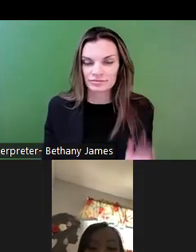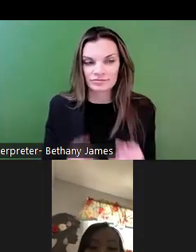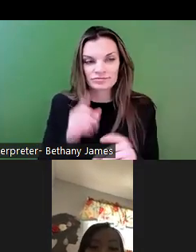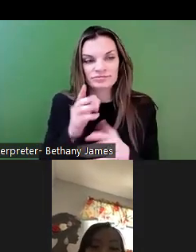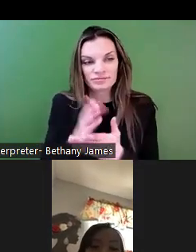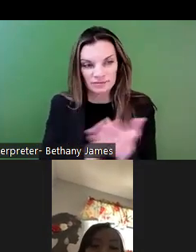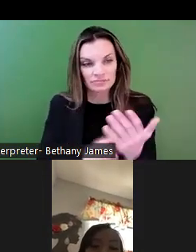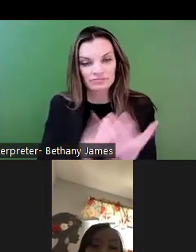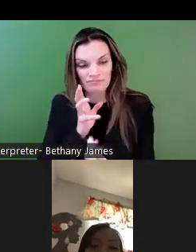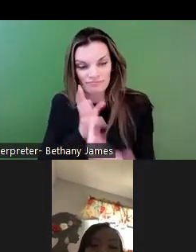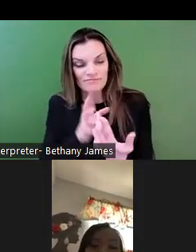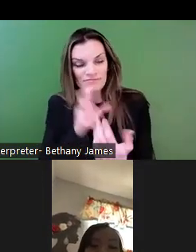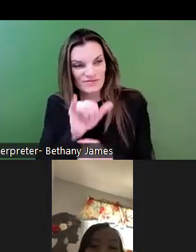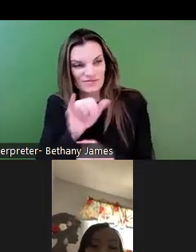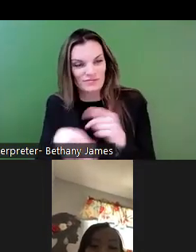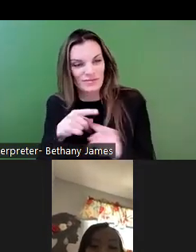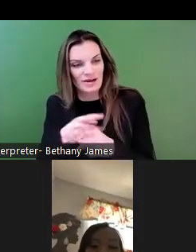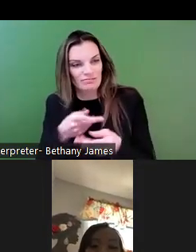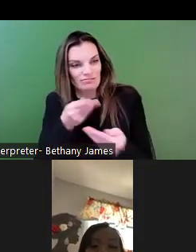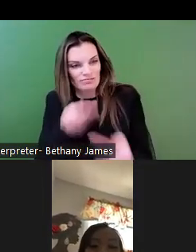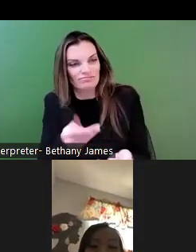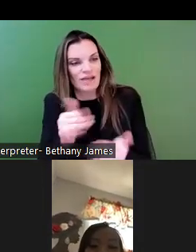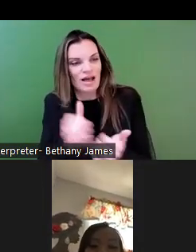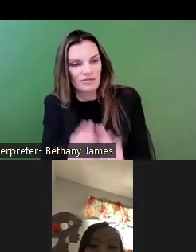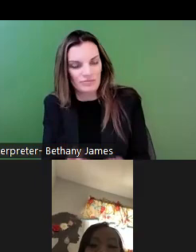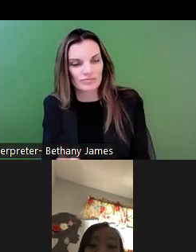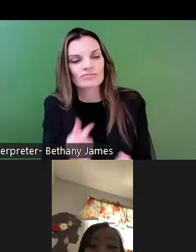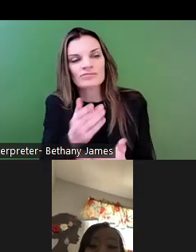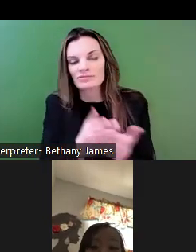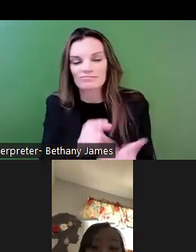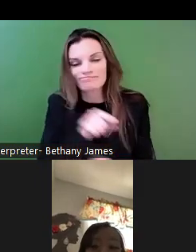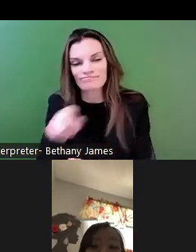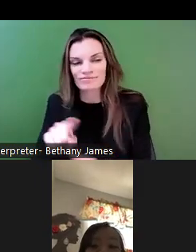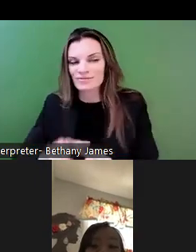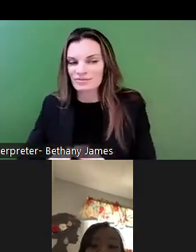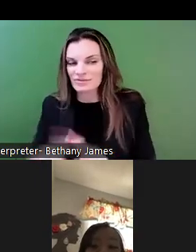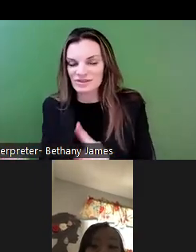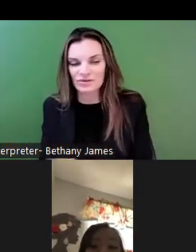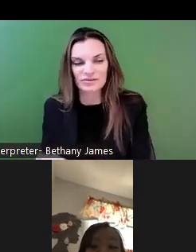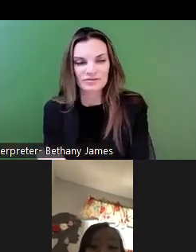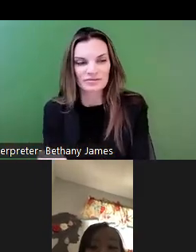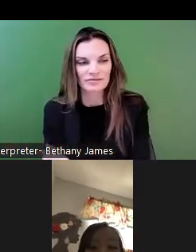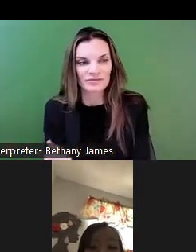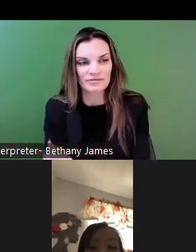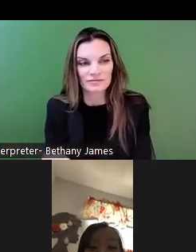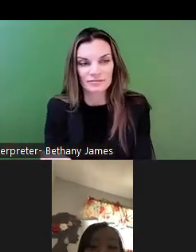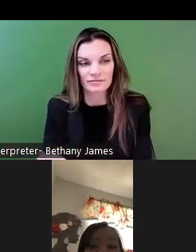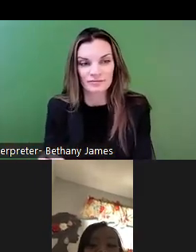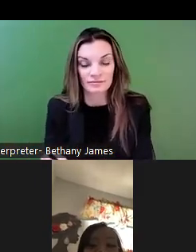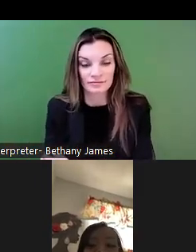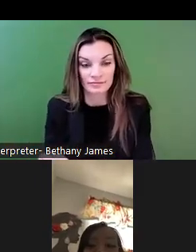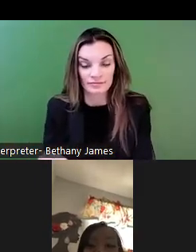are hemorrhaging. So when someone have these type of things, you can just easily put them on medical management versus having to do any type of